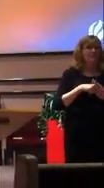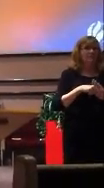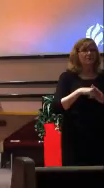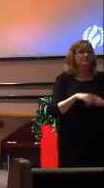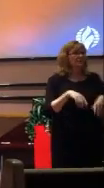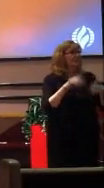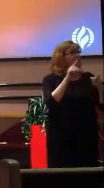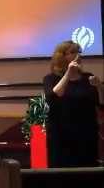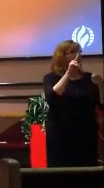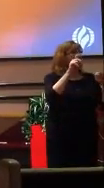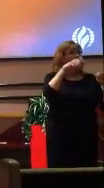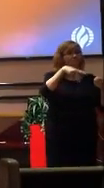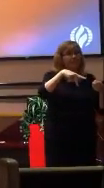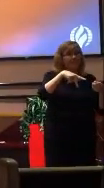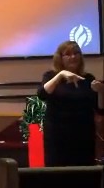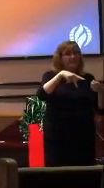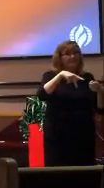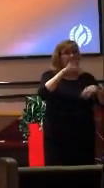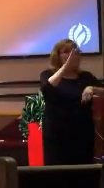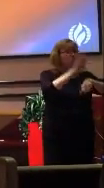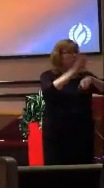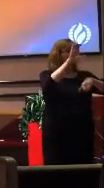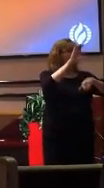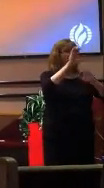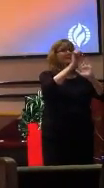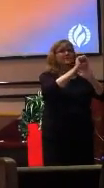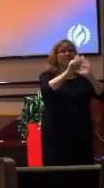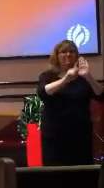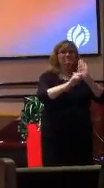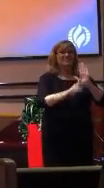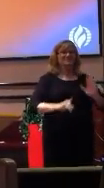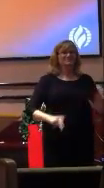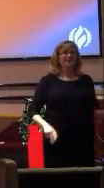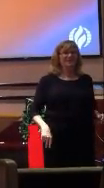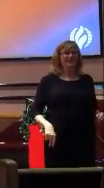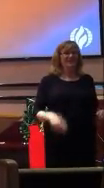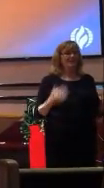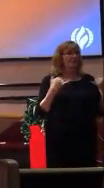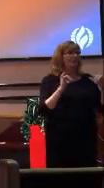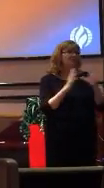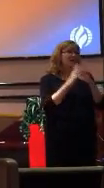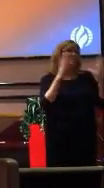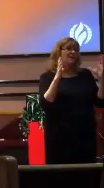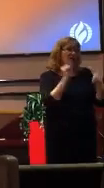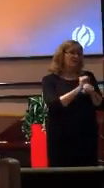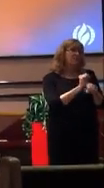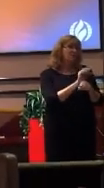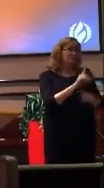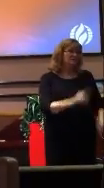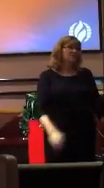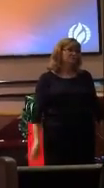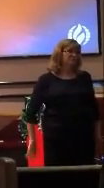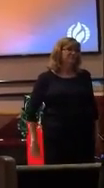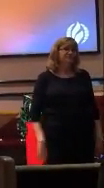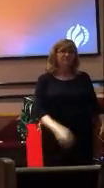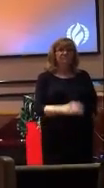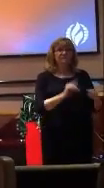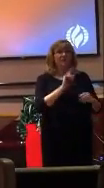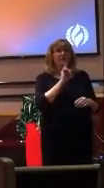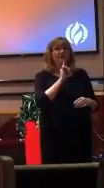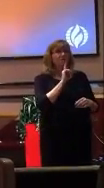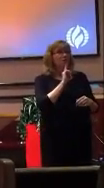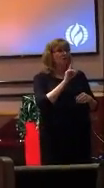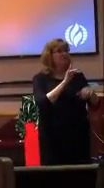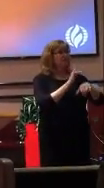King of Peace, Church St. Petersburg, we still have a lot of work to do. Yes. There are still